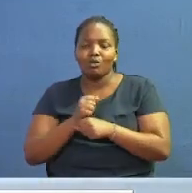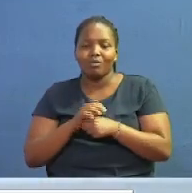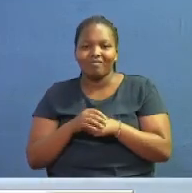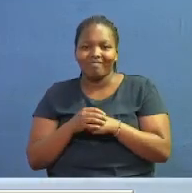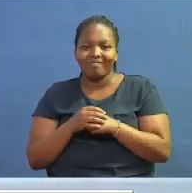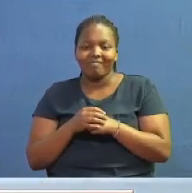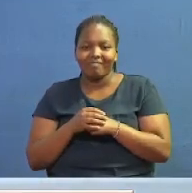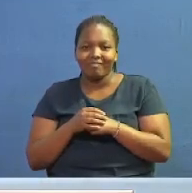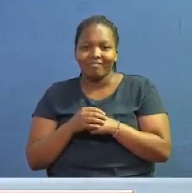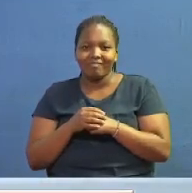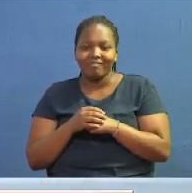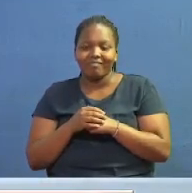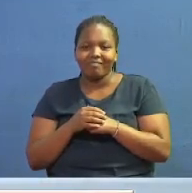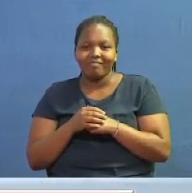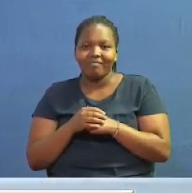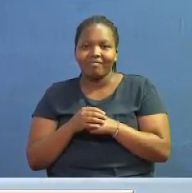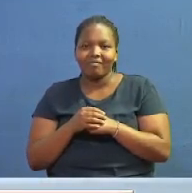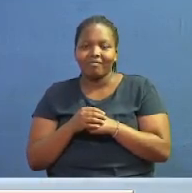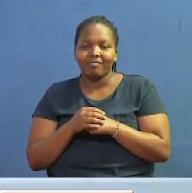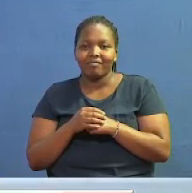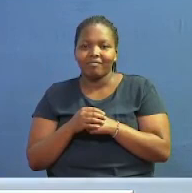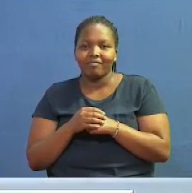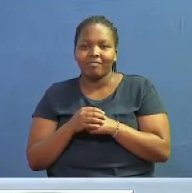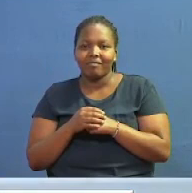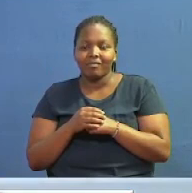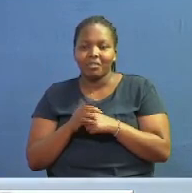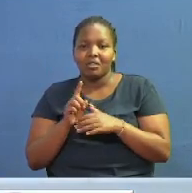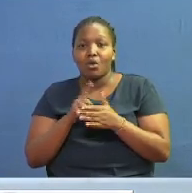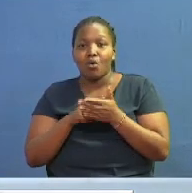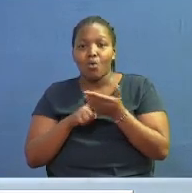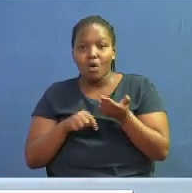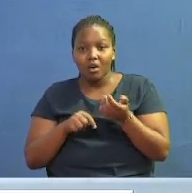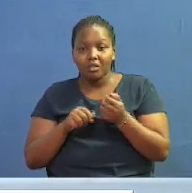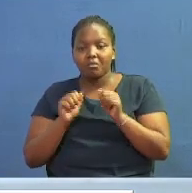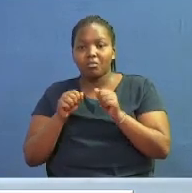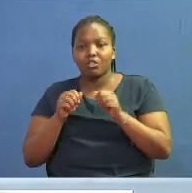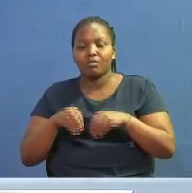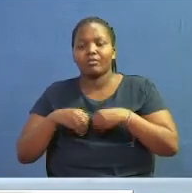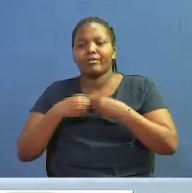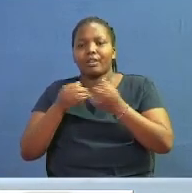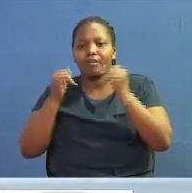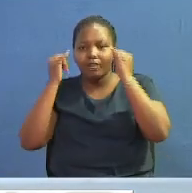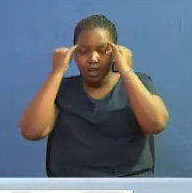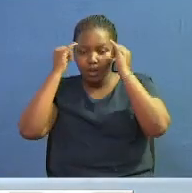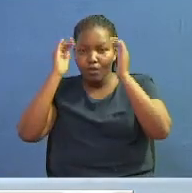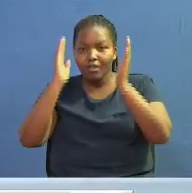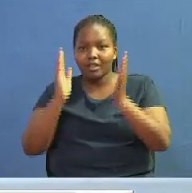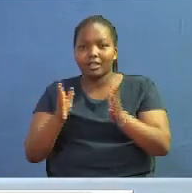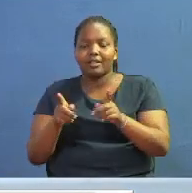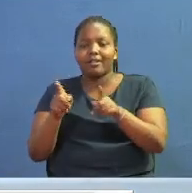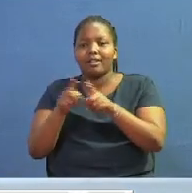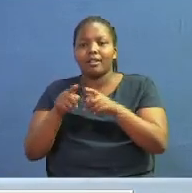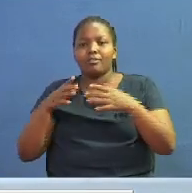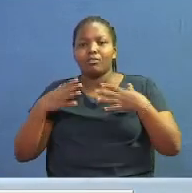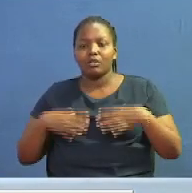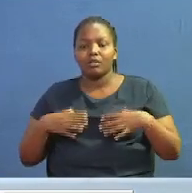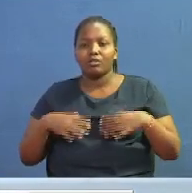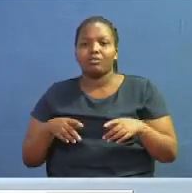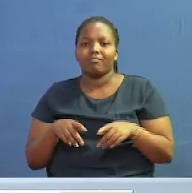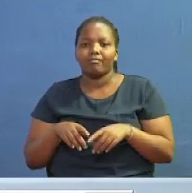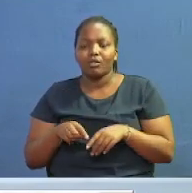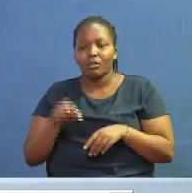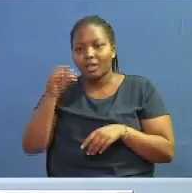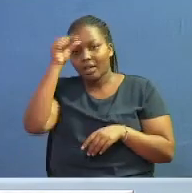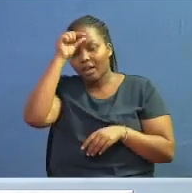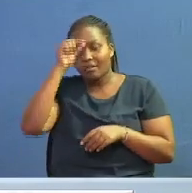Yes. And that being said, what call, Eugene, would you want to extend to innovators, to citizens, to the